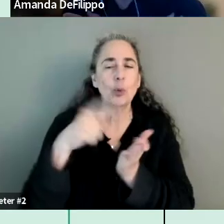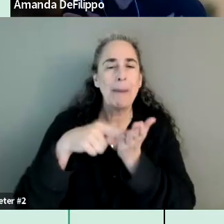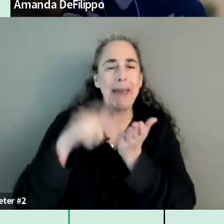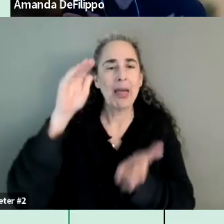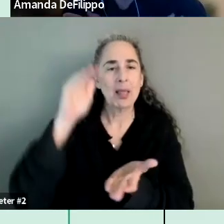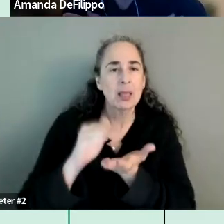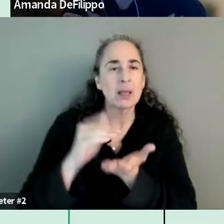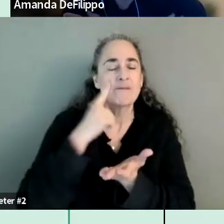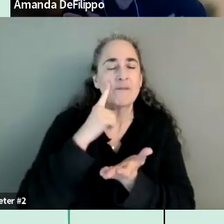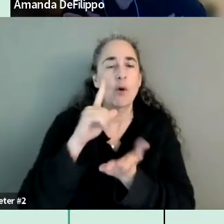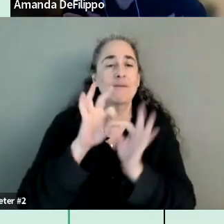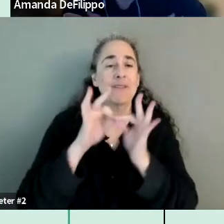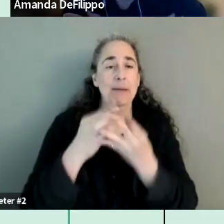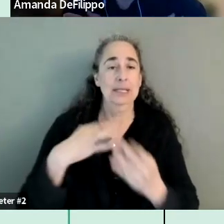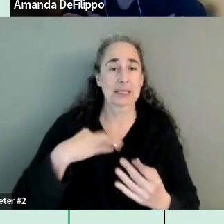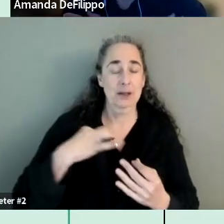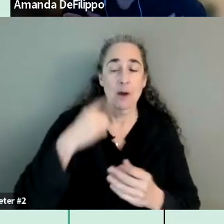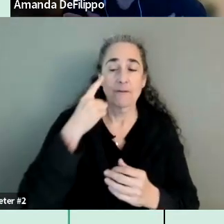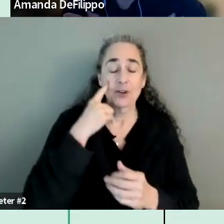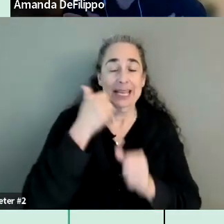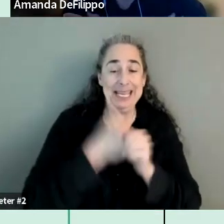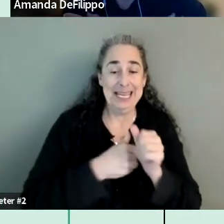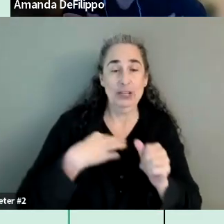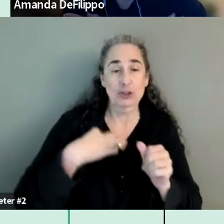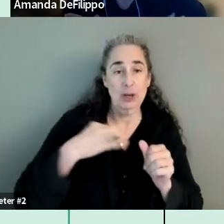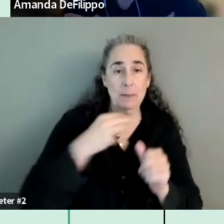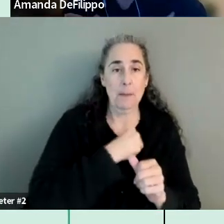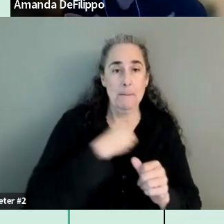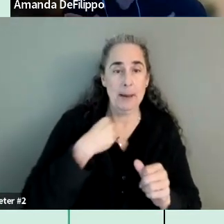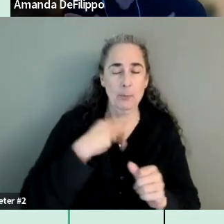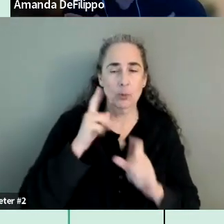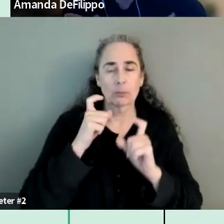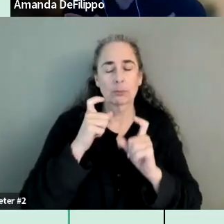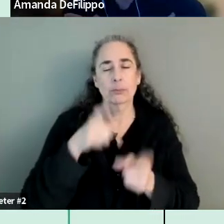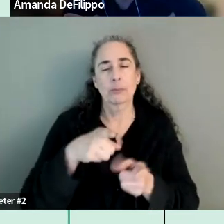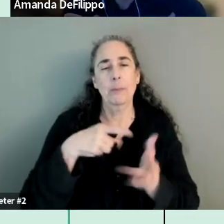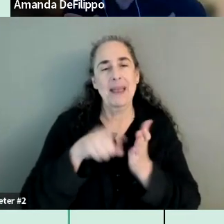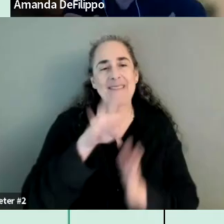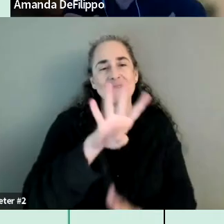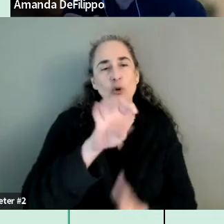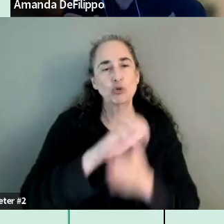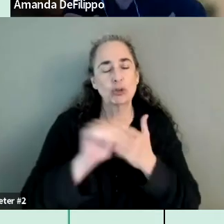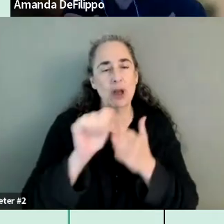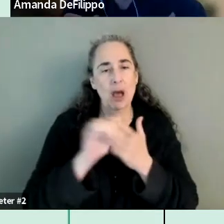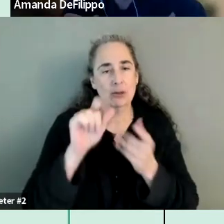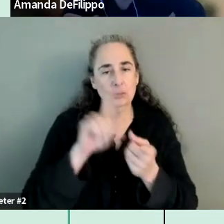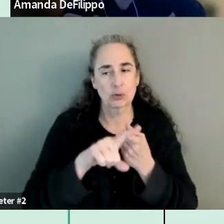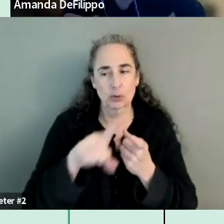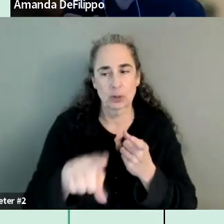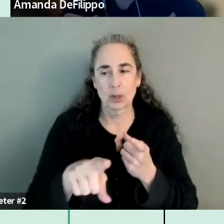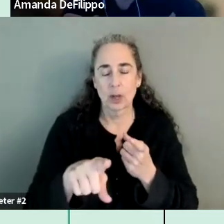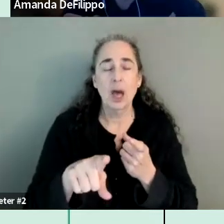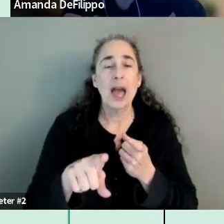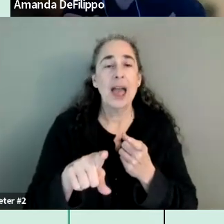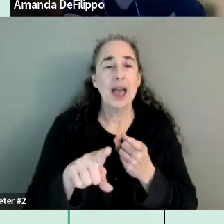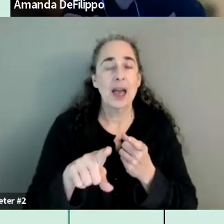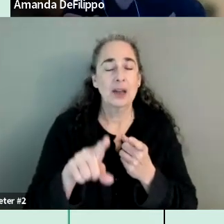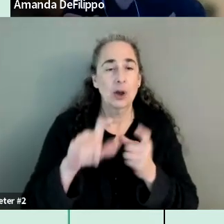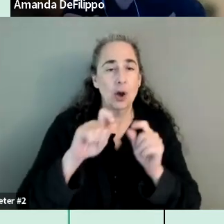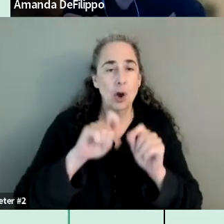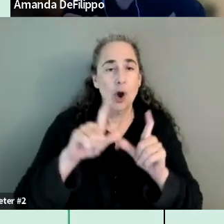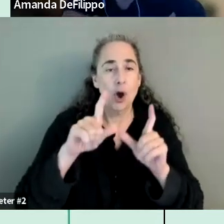eligible. For every eligible member, you get $400. And to the right of the screen are the